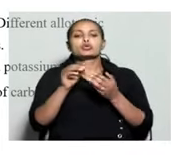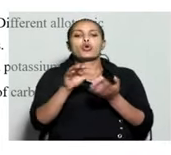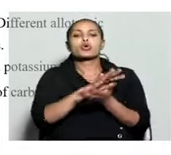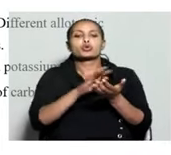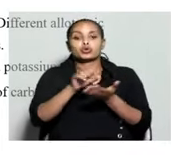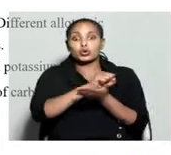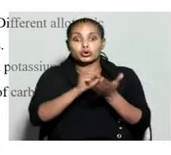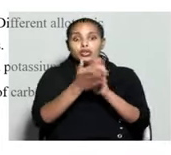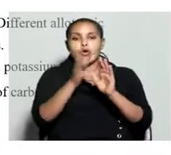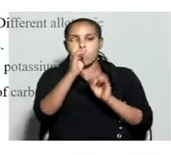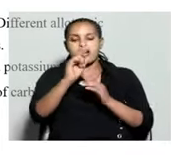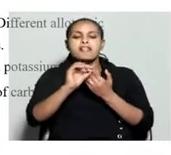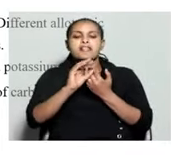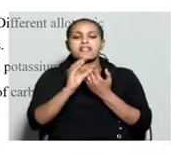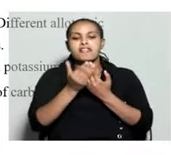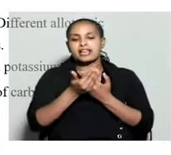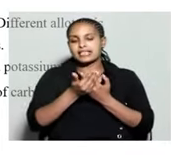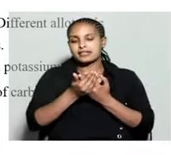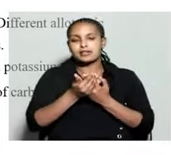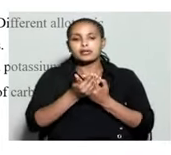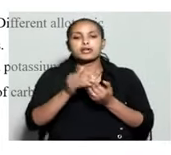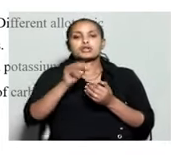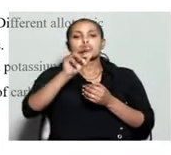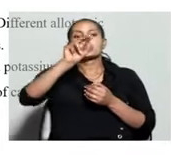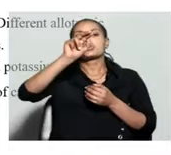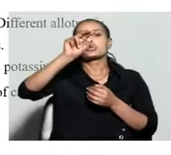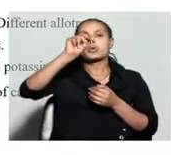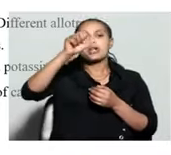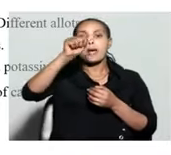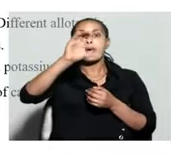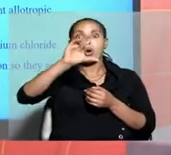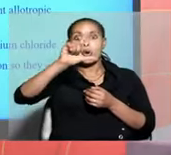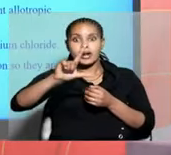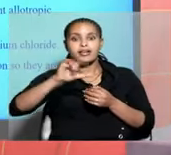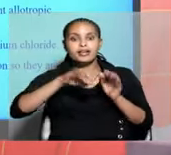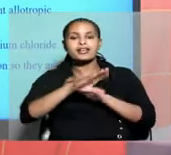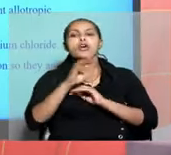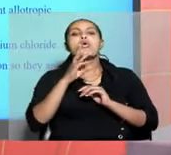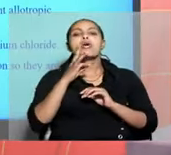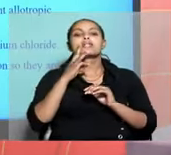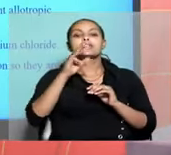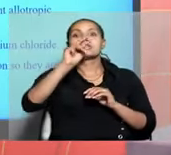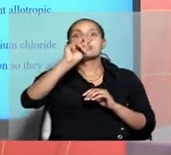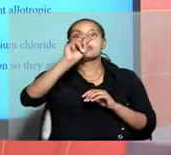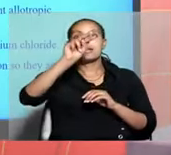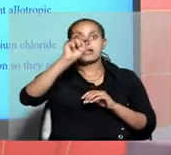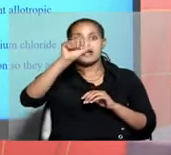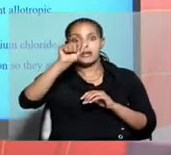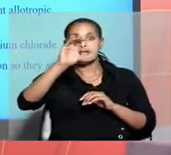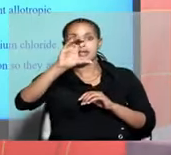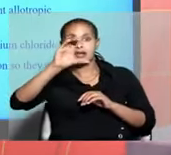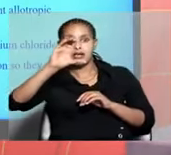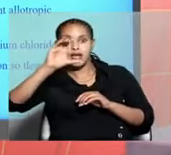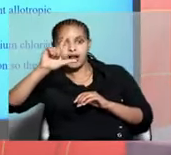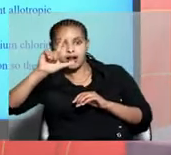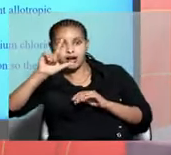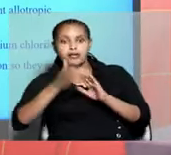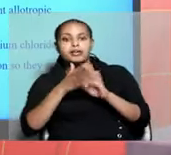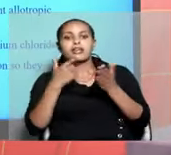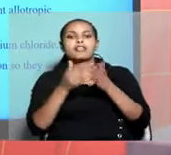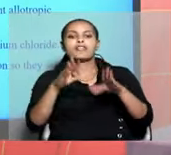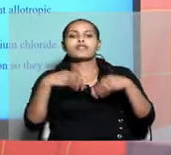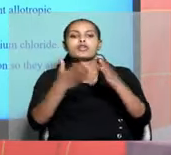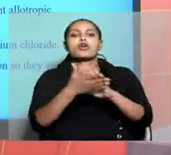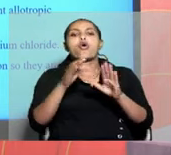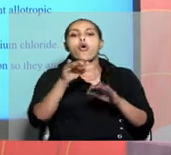one-phase system. Solution of sodium chloride in water. If sodium chloride dissolves in water, it